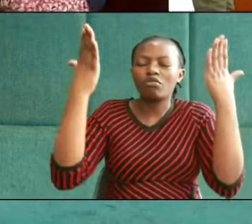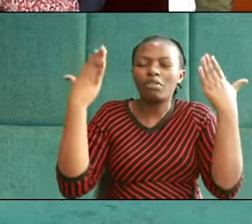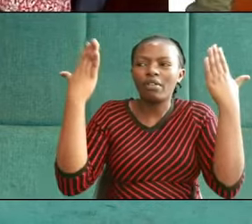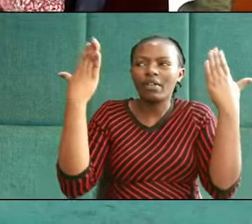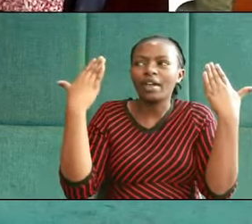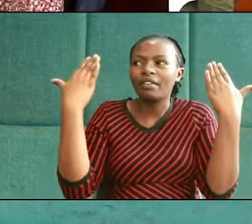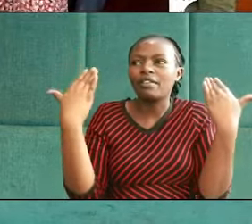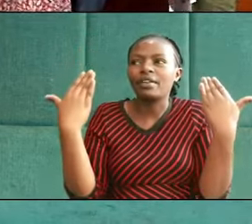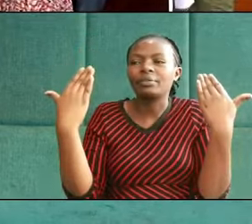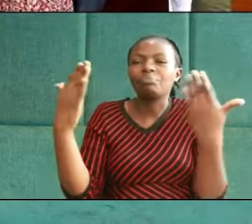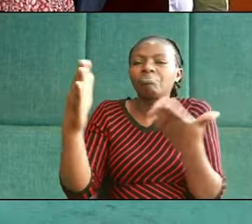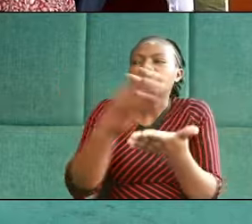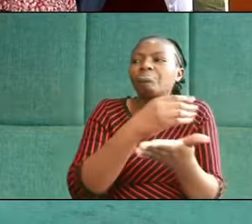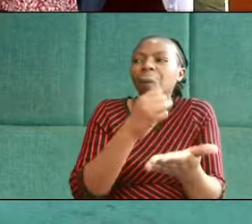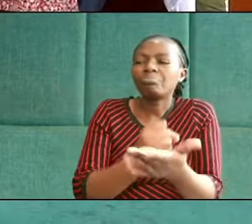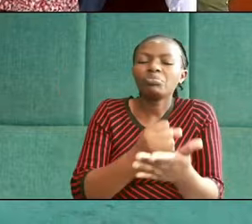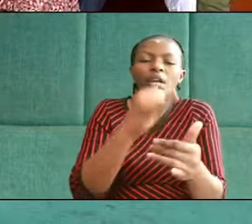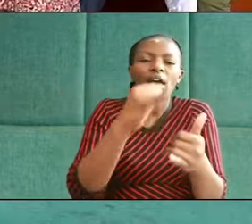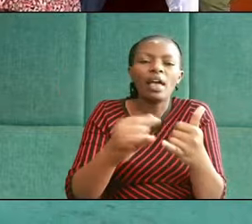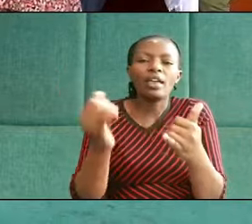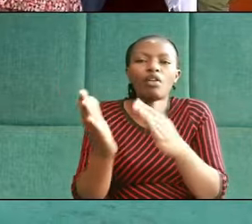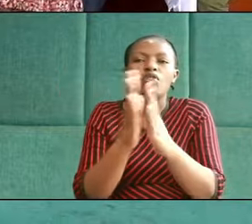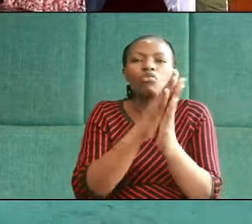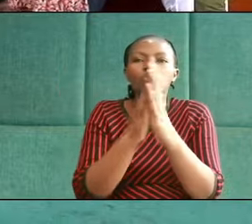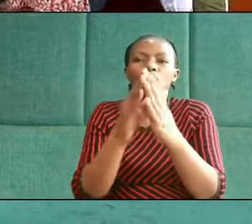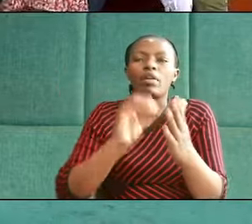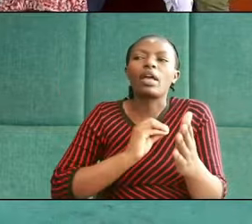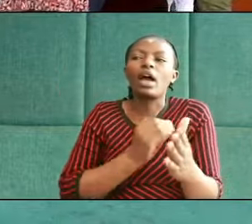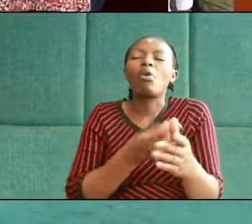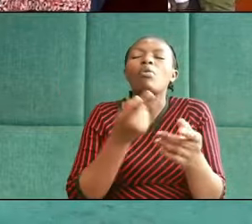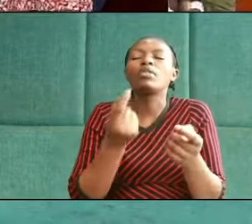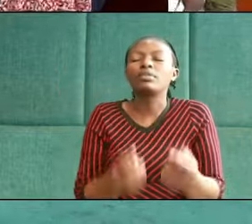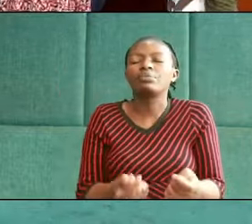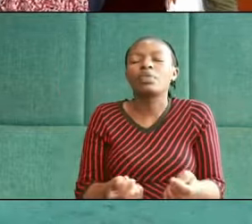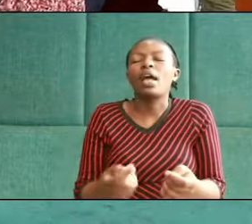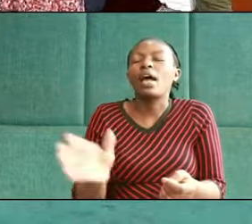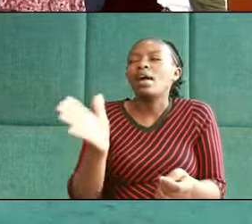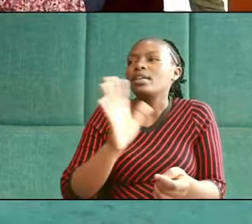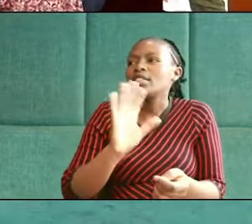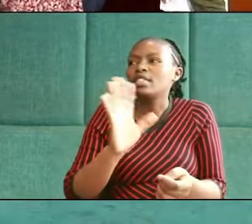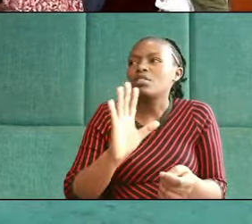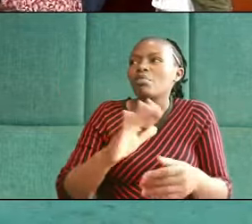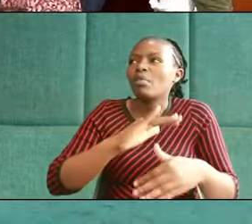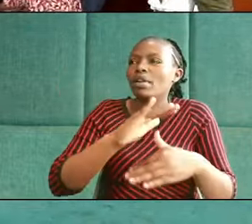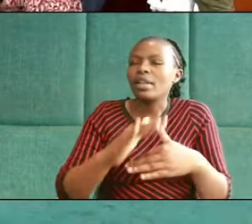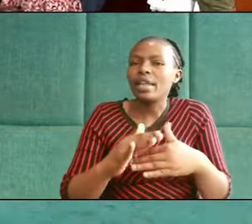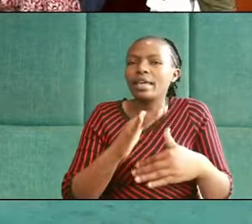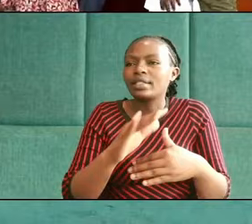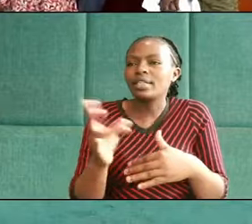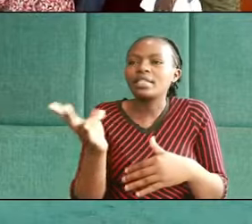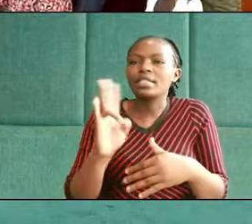Amen. And that's the end of our story today. So see you again next Sabbath, same